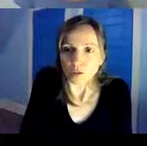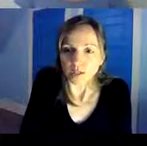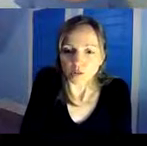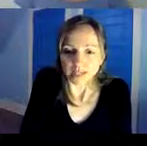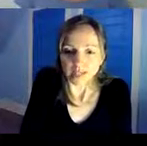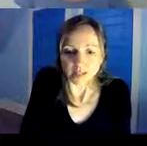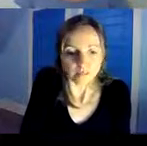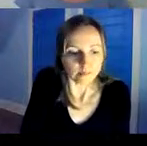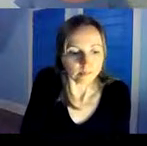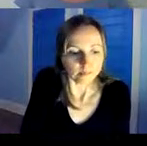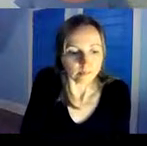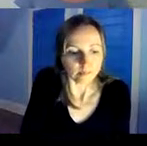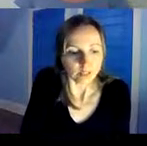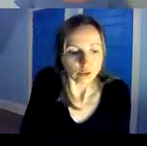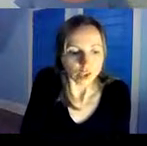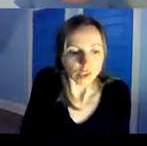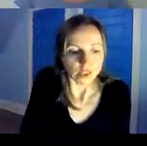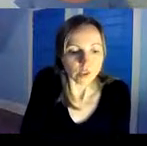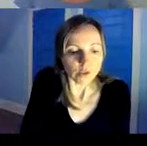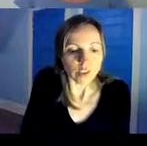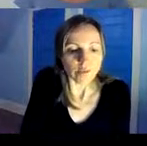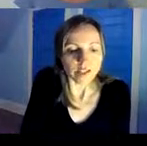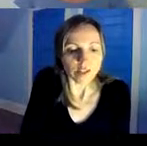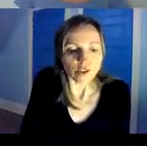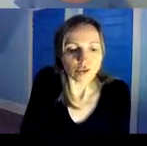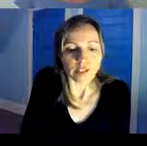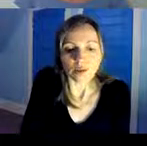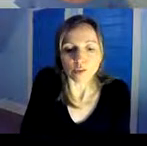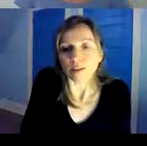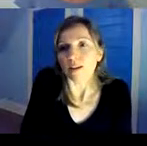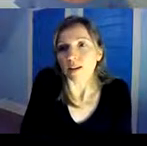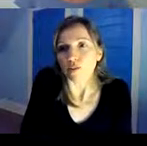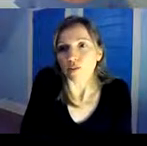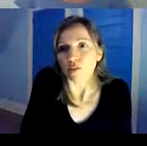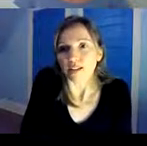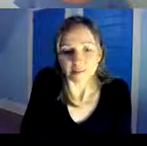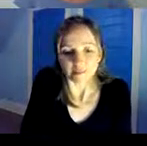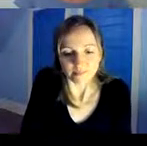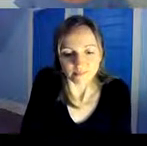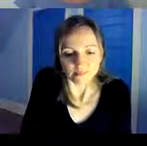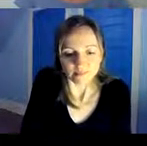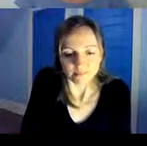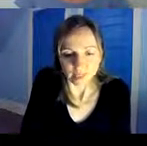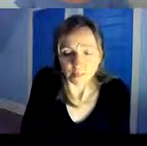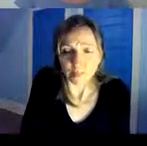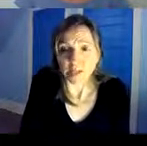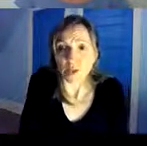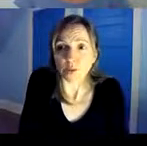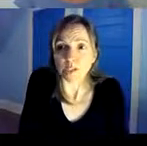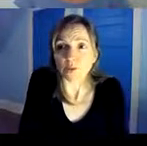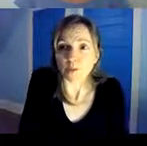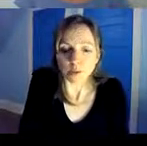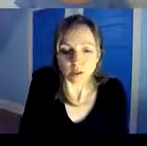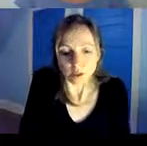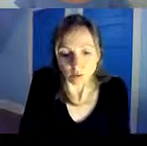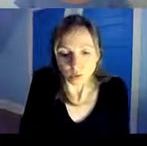Ontario, and Newfoundland. Traditionally, it was used as a medicine to treat gout and arthritis. Some people might know it